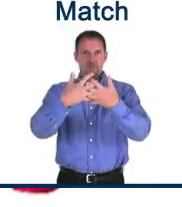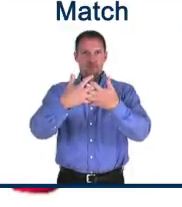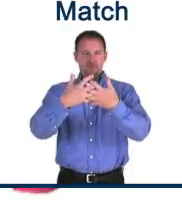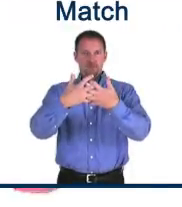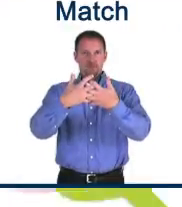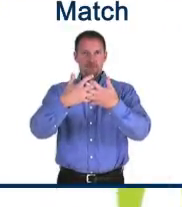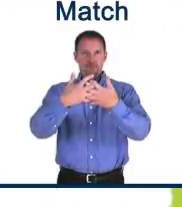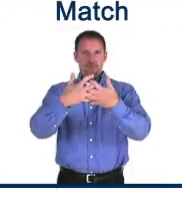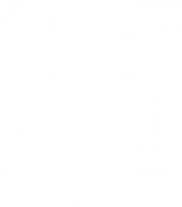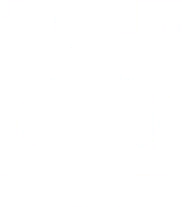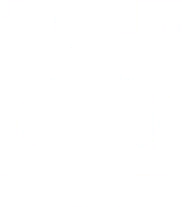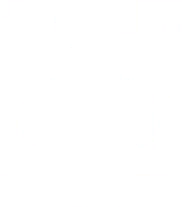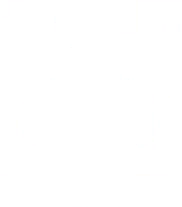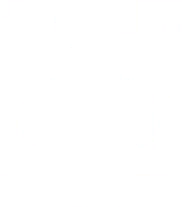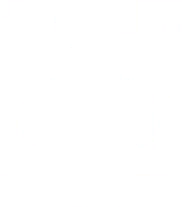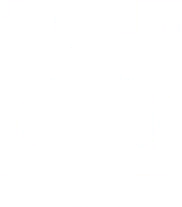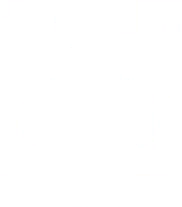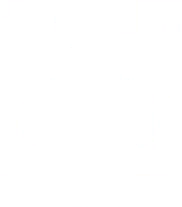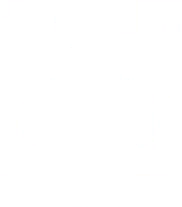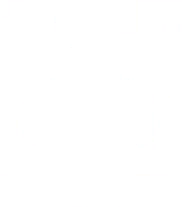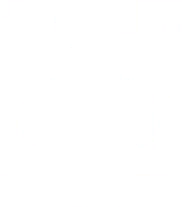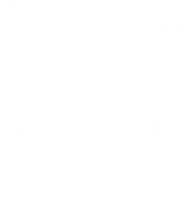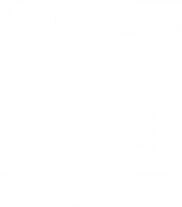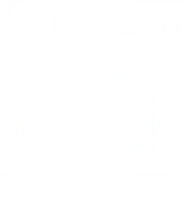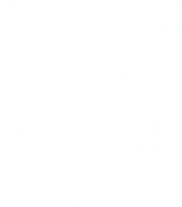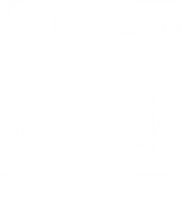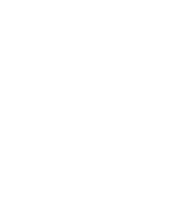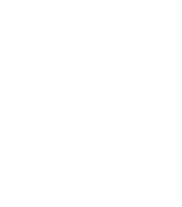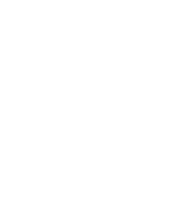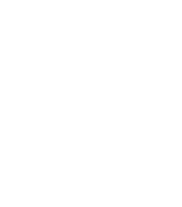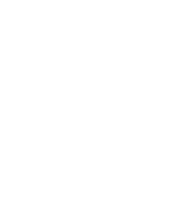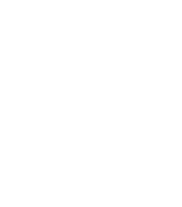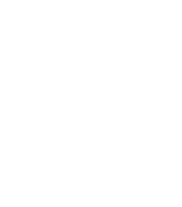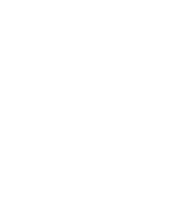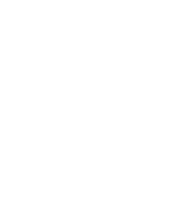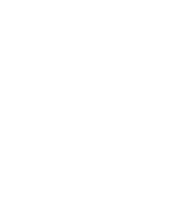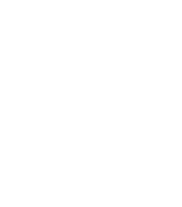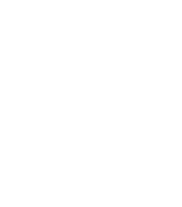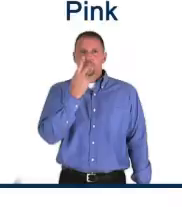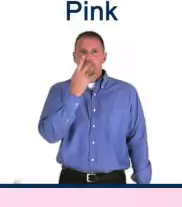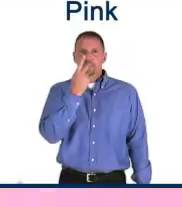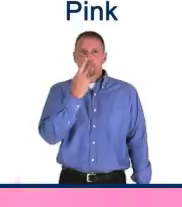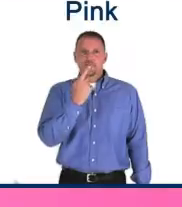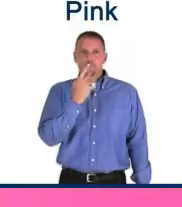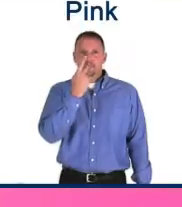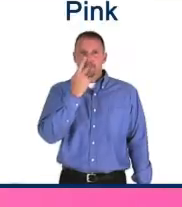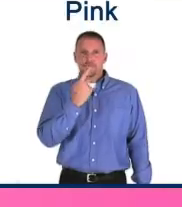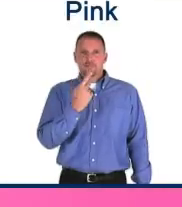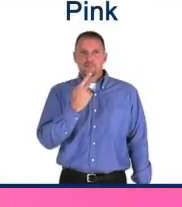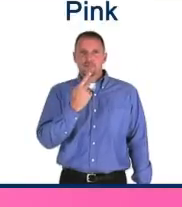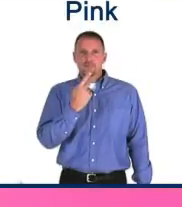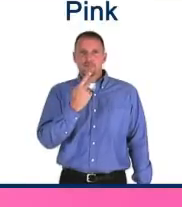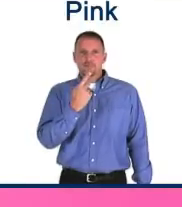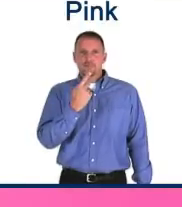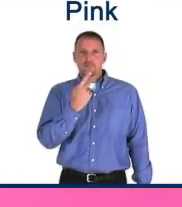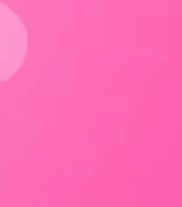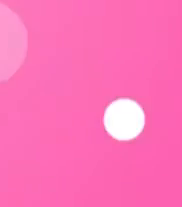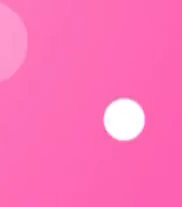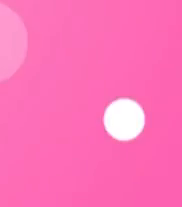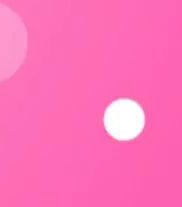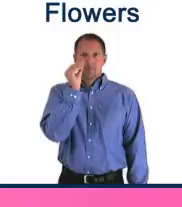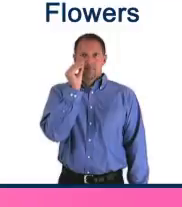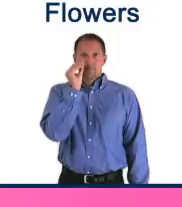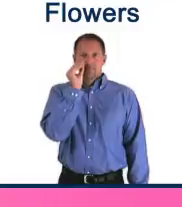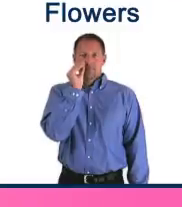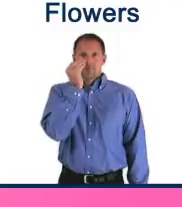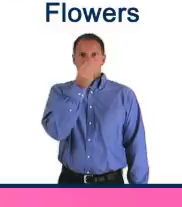too. This is my favorite outfit because I love the color pink. And I love polka